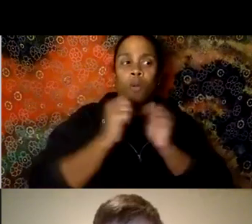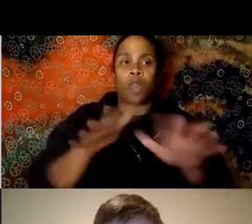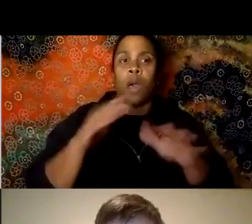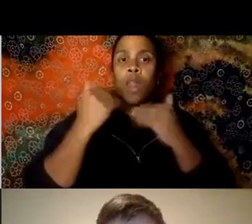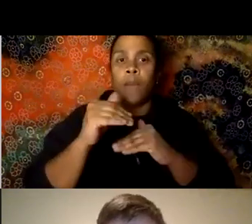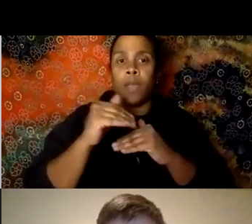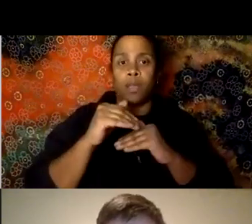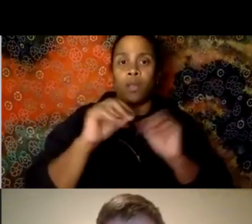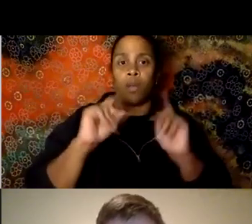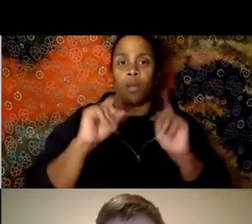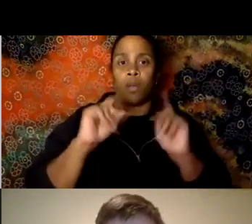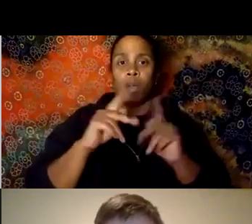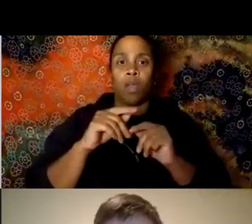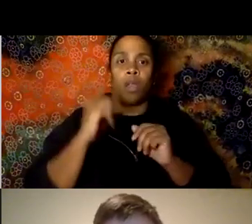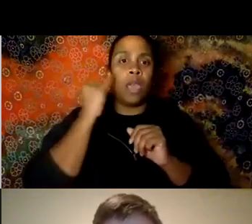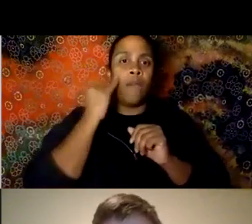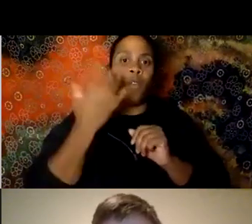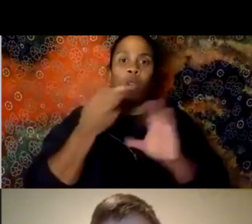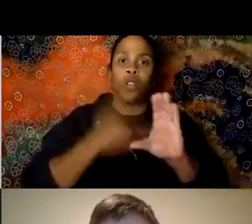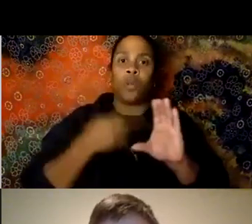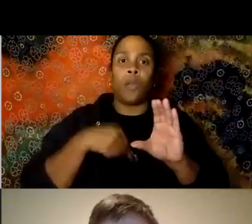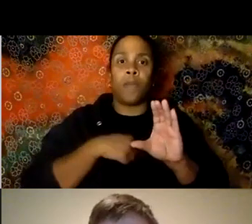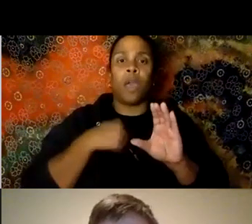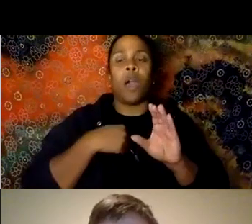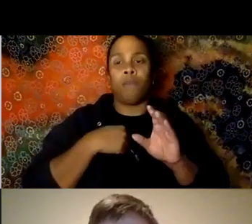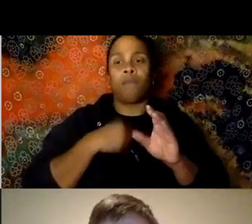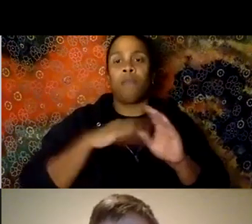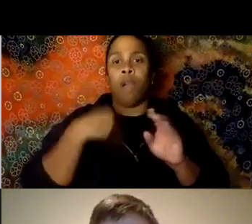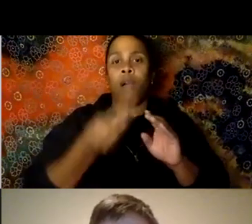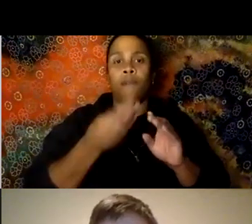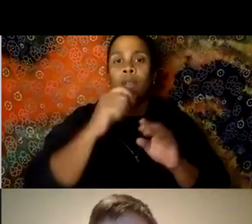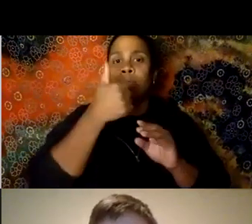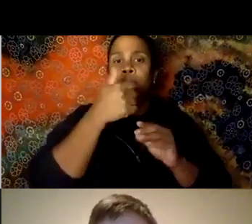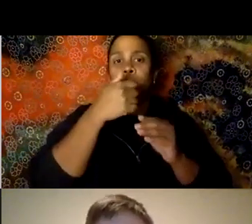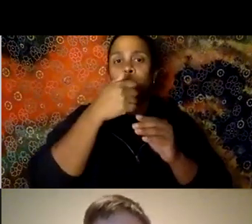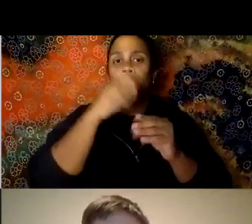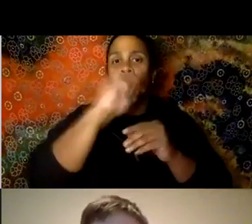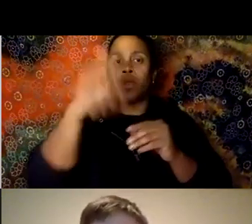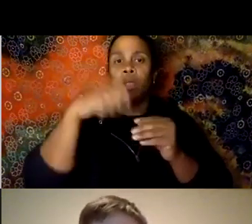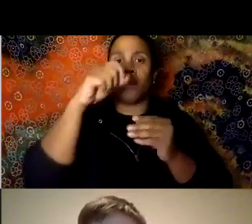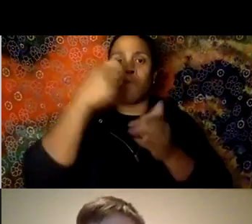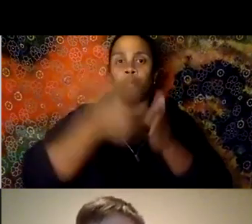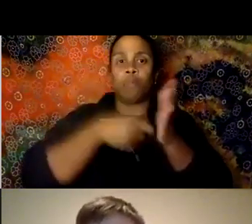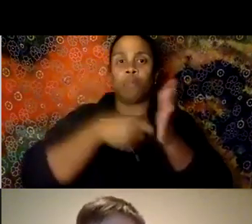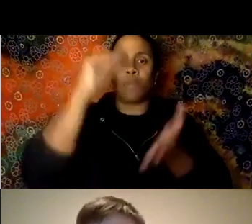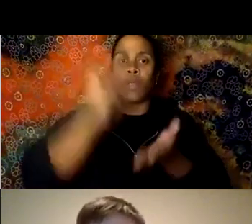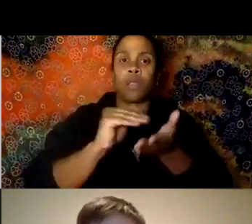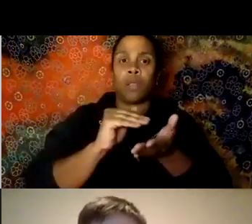all. So if you'd like to join me for that, I am offering a 10% discount at the fair. My info is at